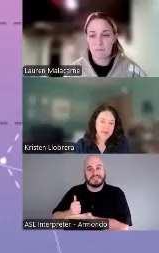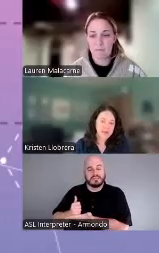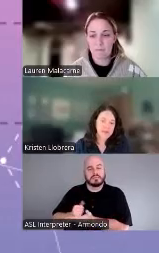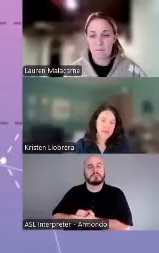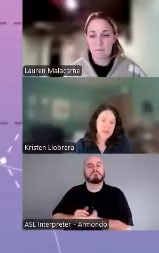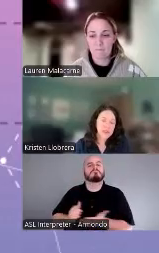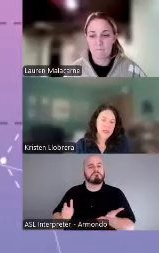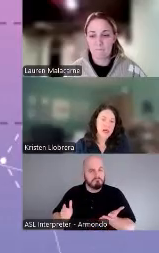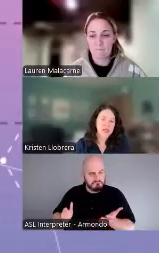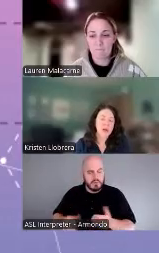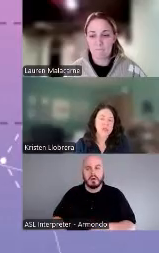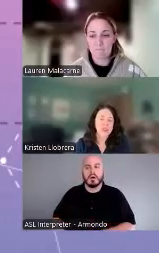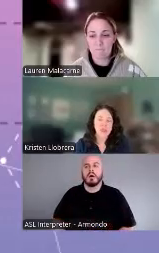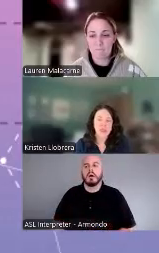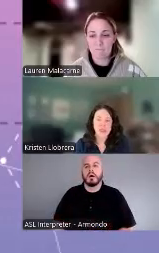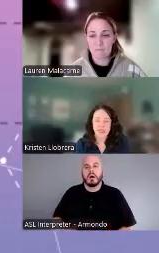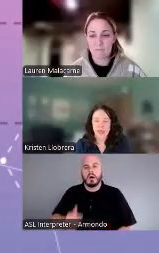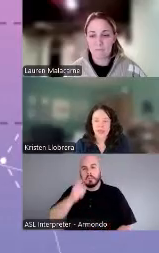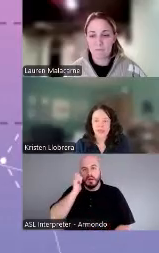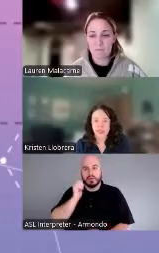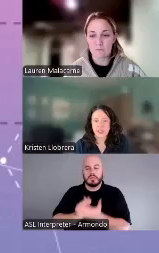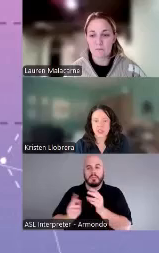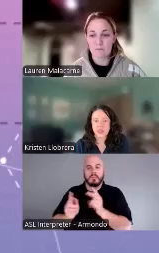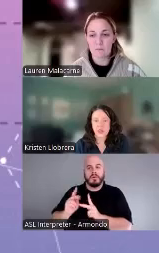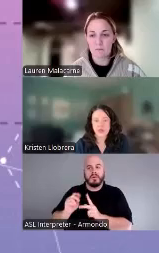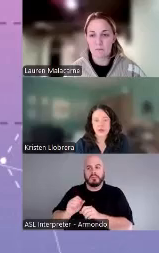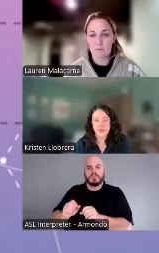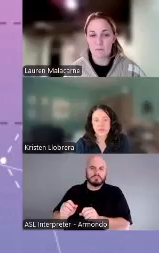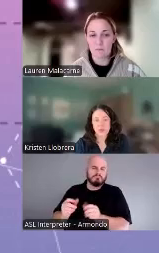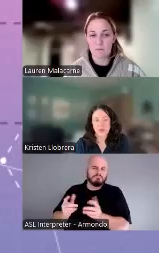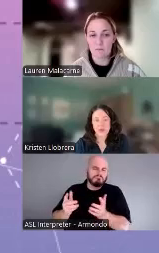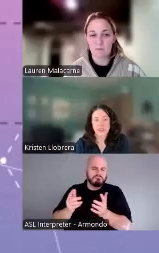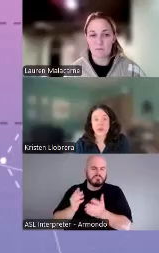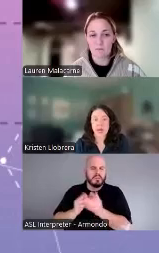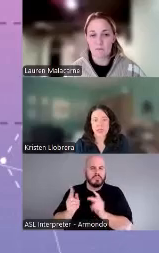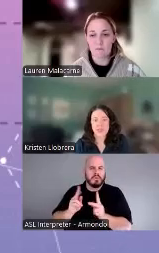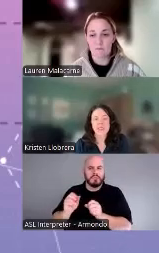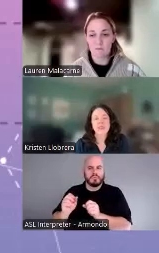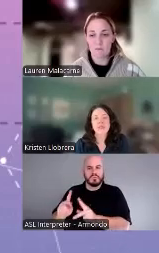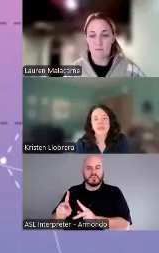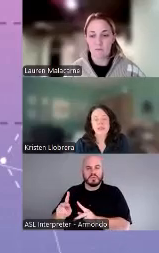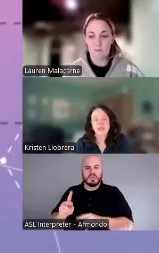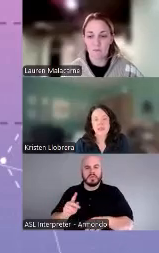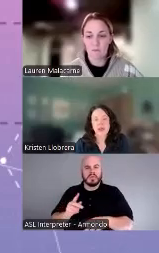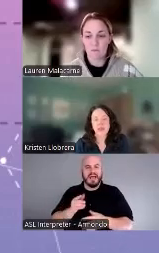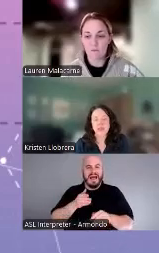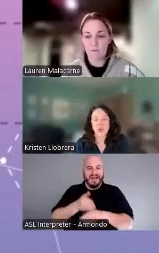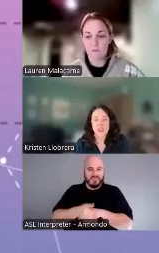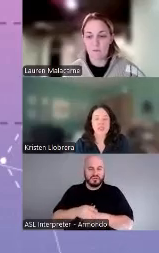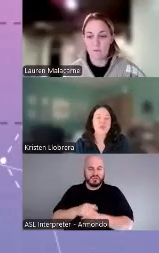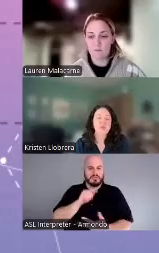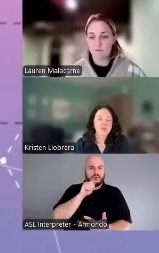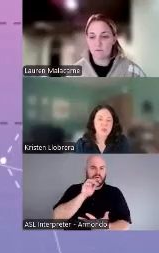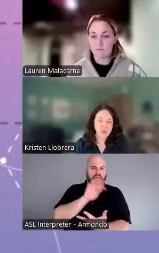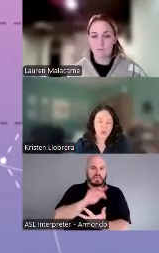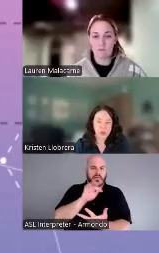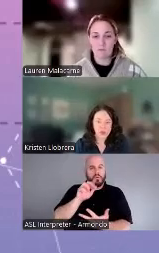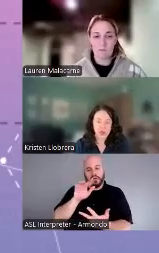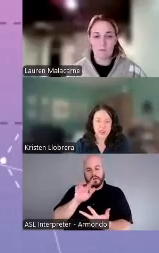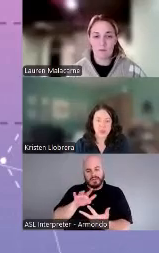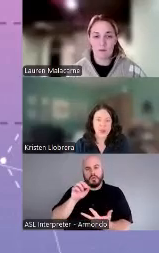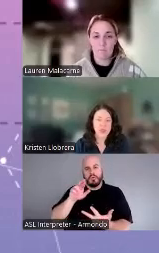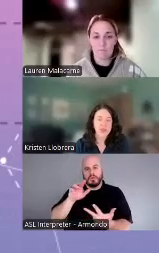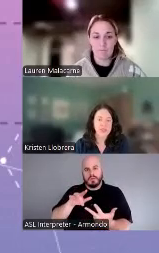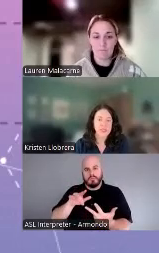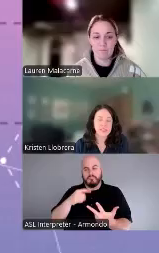also have the opportunity at the end of each one of these paths. There's a question, do you want to